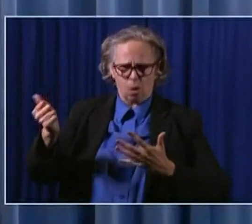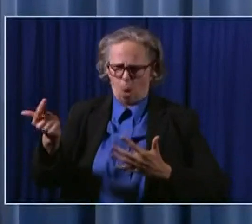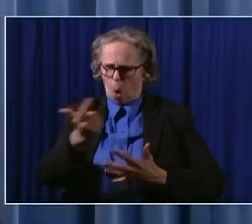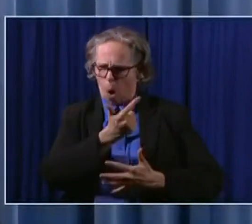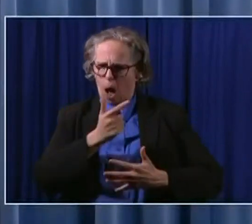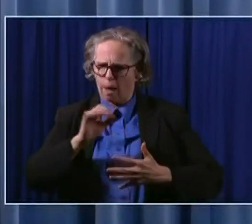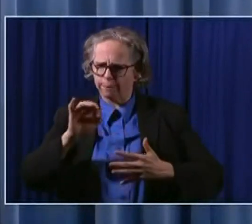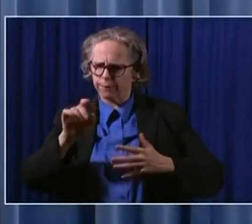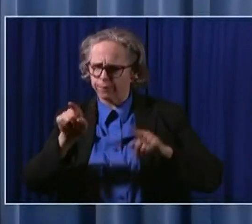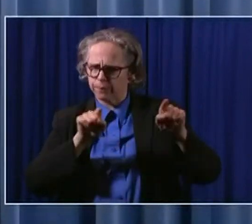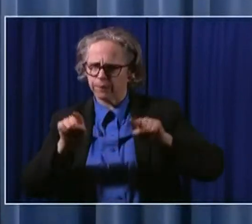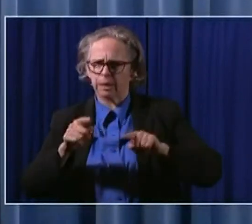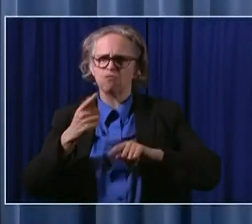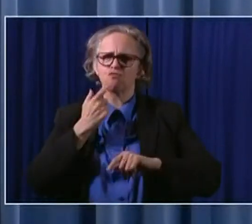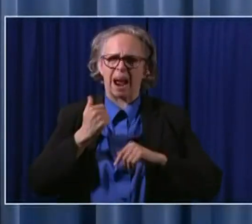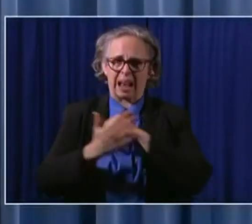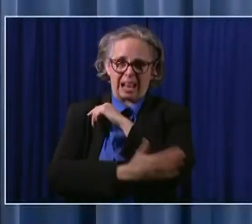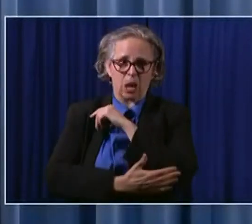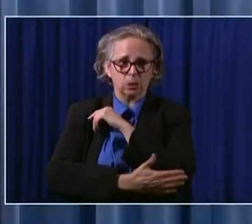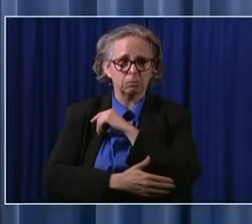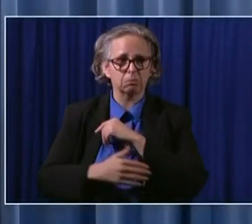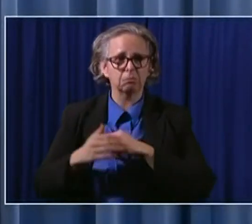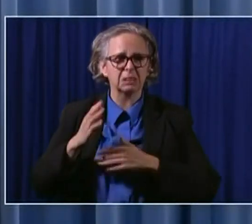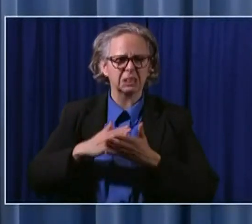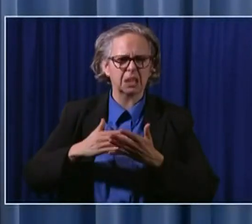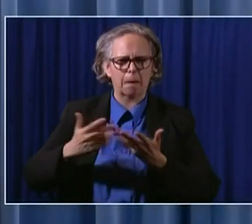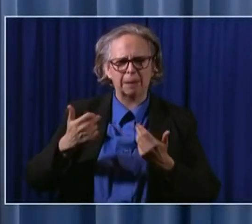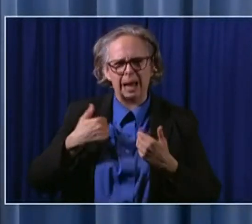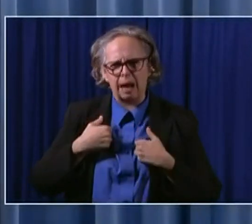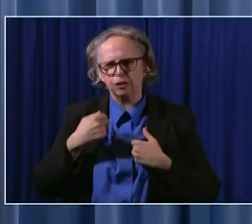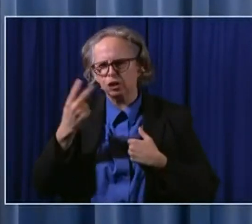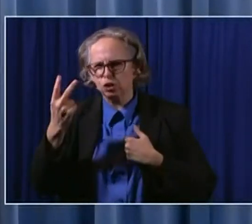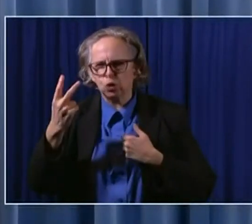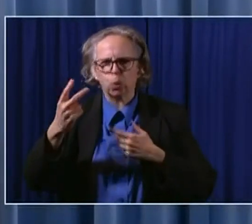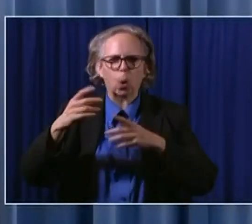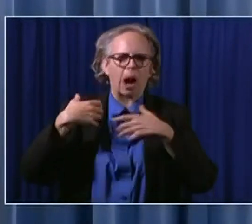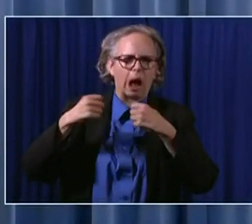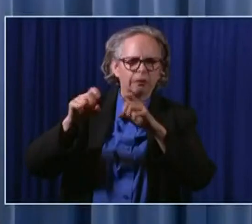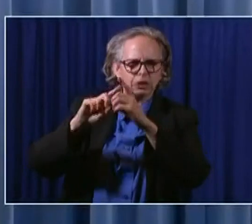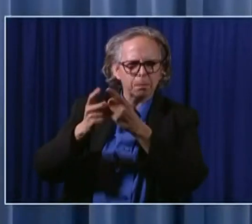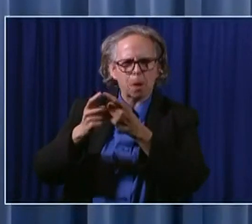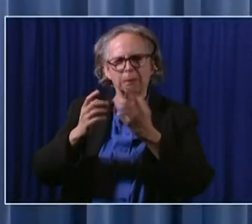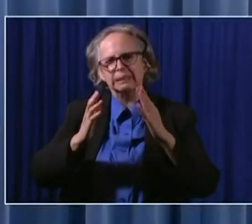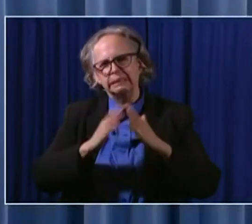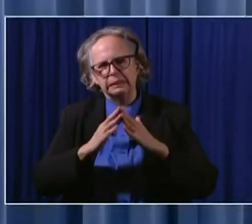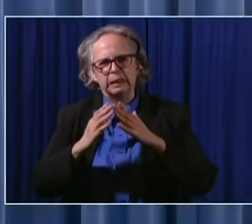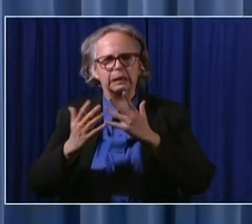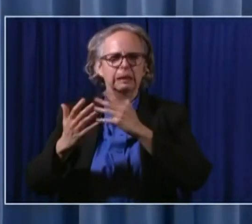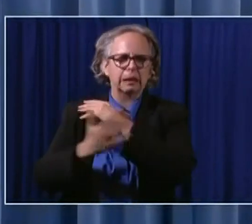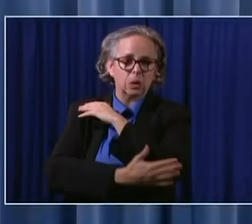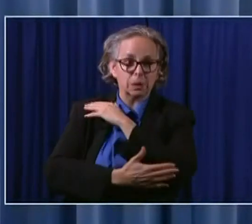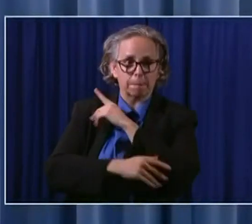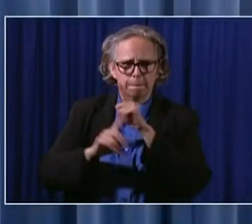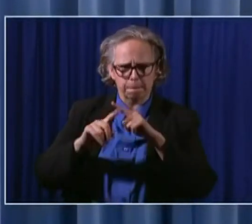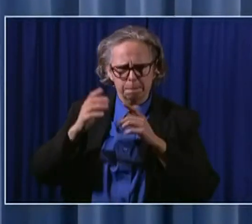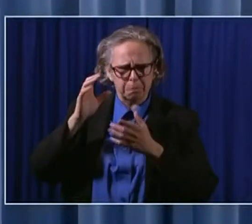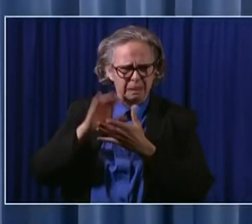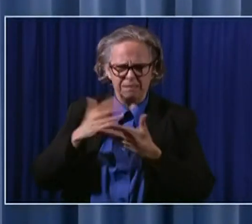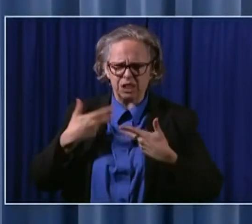2 health departments, one in the city and one in the county. And I spoke, I believe, to every one of them.